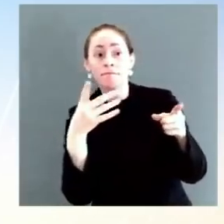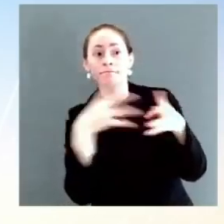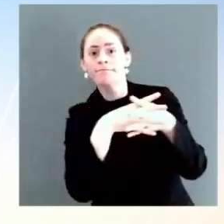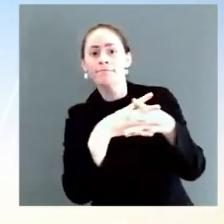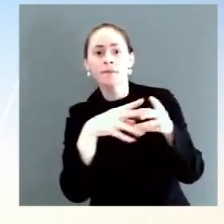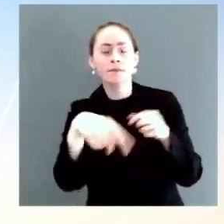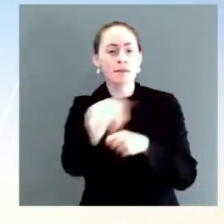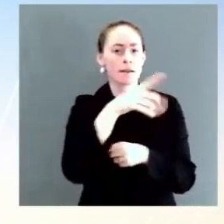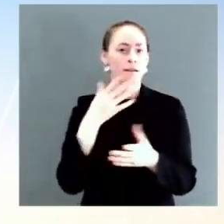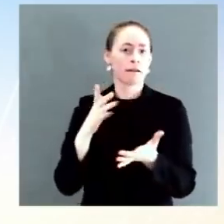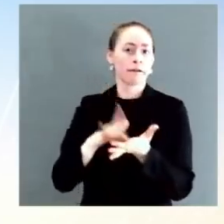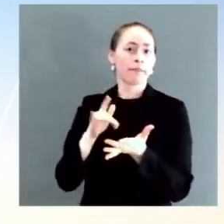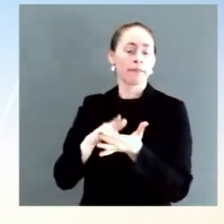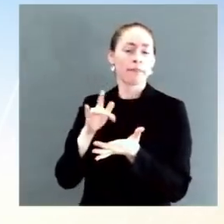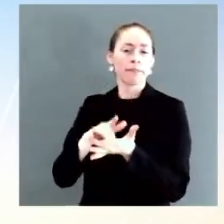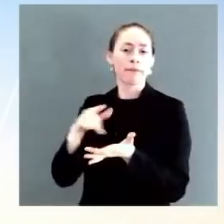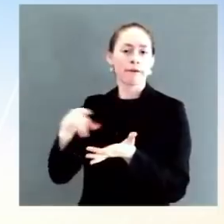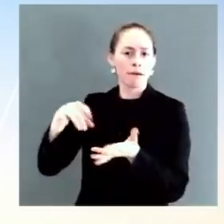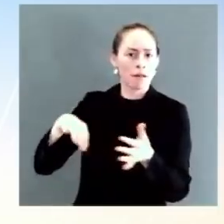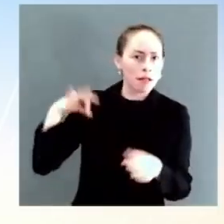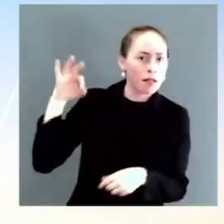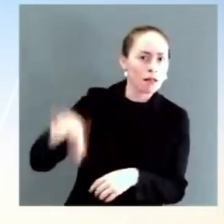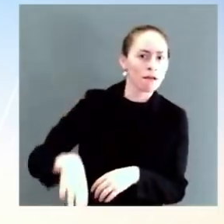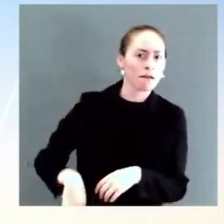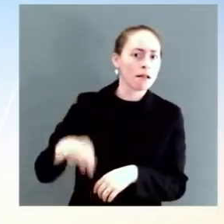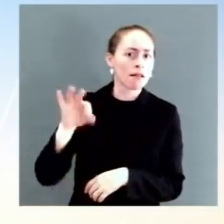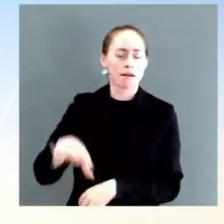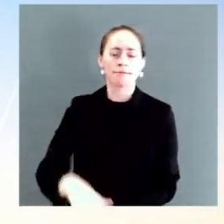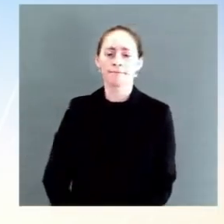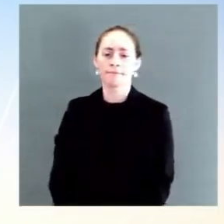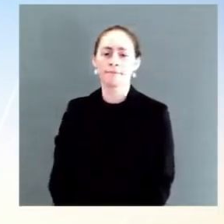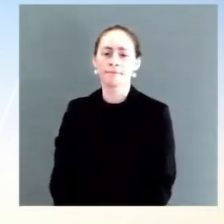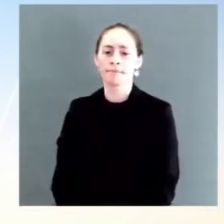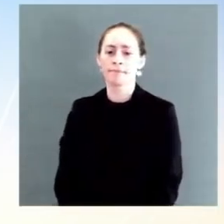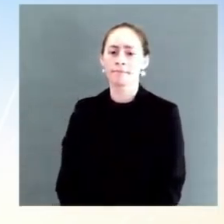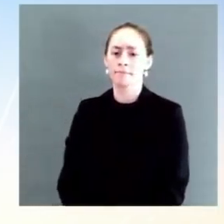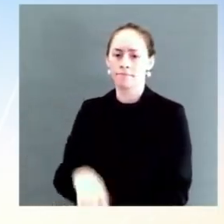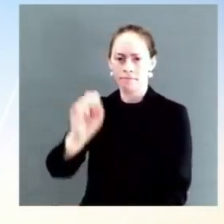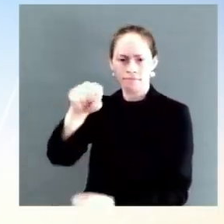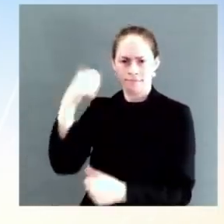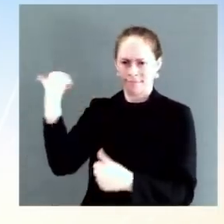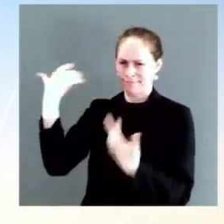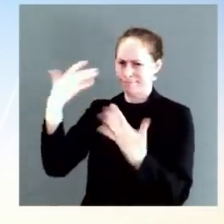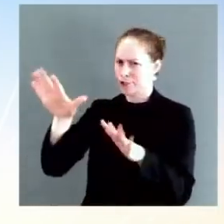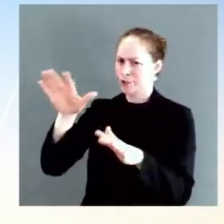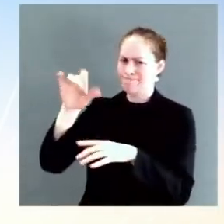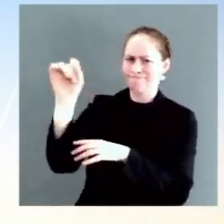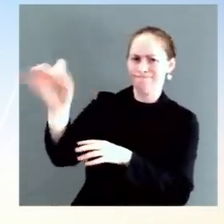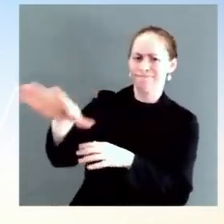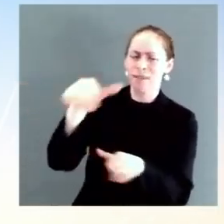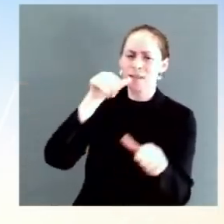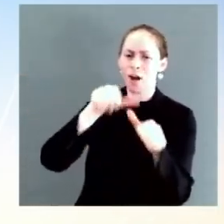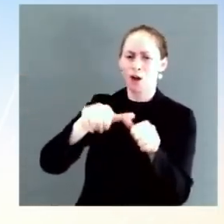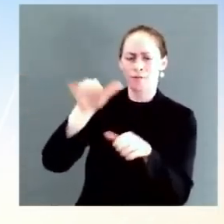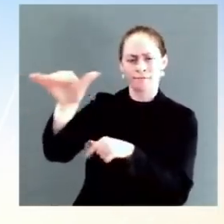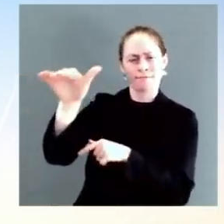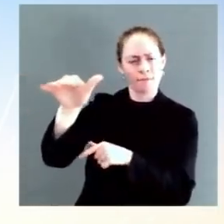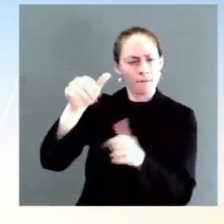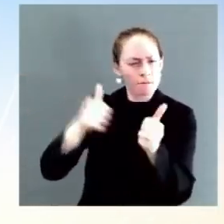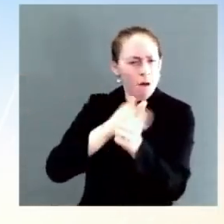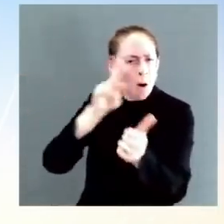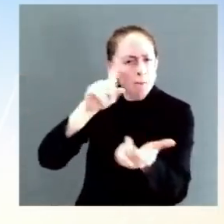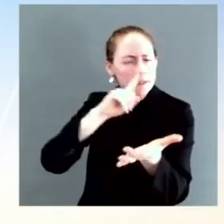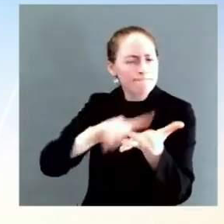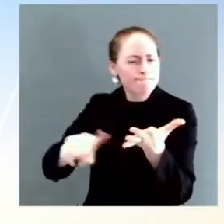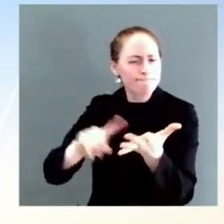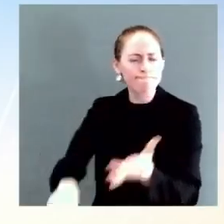as you know, asking them to look into this. Long-term solution, right, John? Anything immediate? Well, again, the FTC, as an independent agency, I'd point you to them. Go